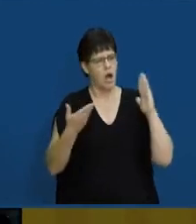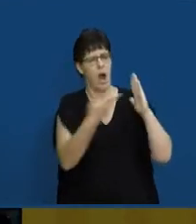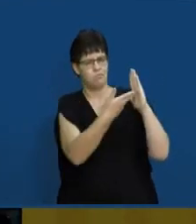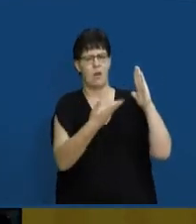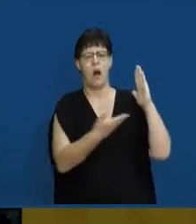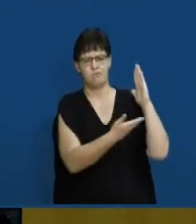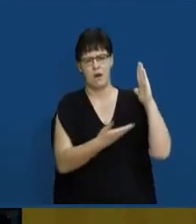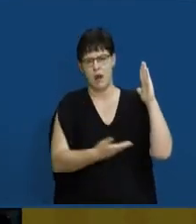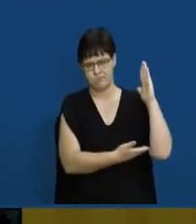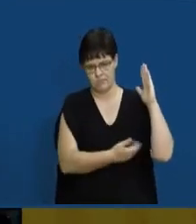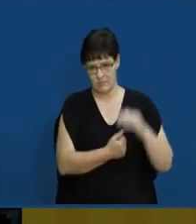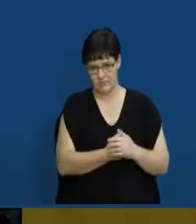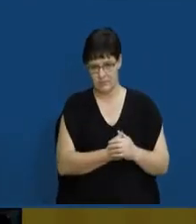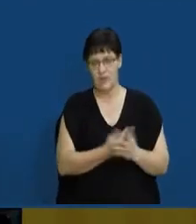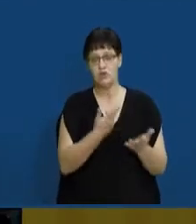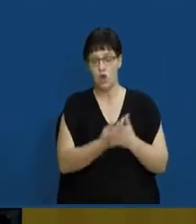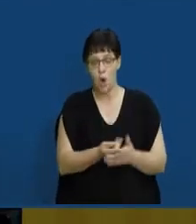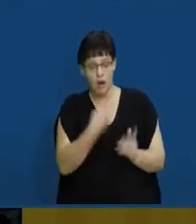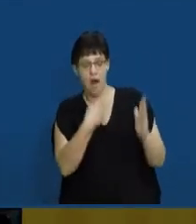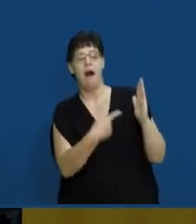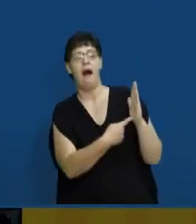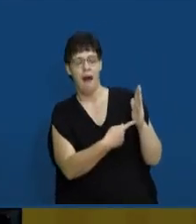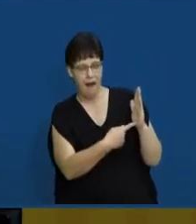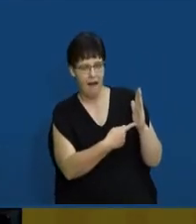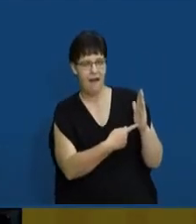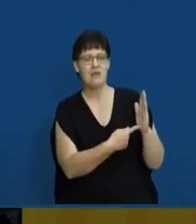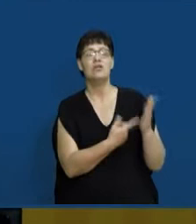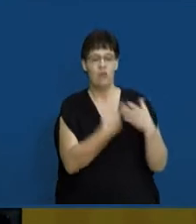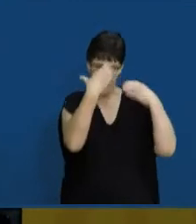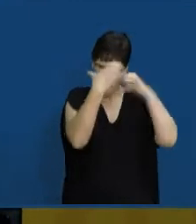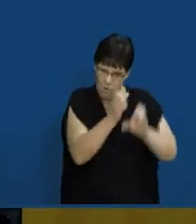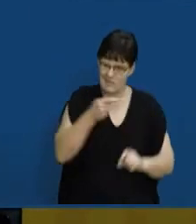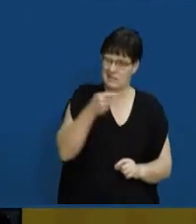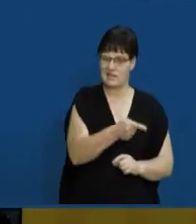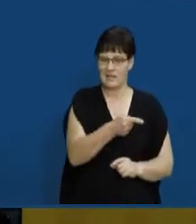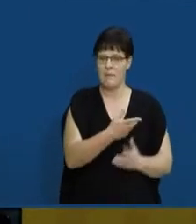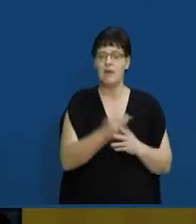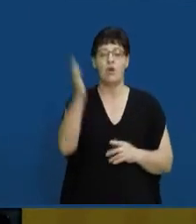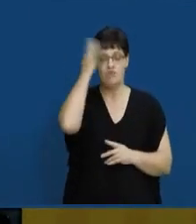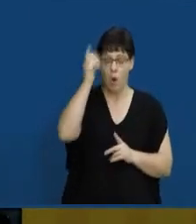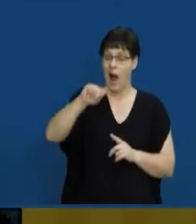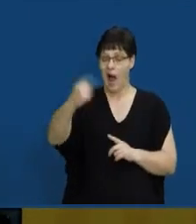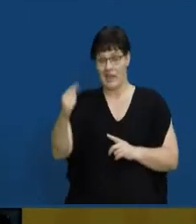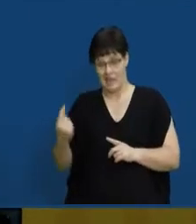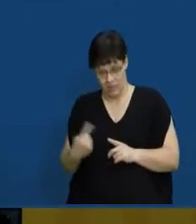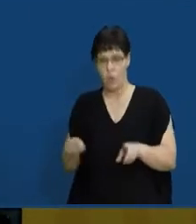So obviously giving you an indication that concentrate on those, but know everything